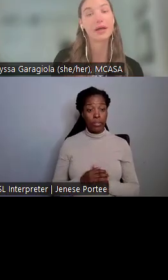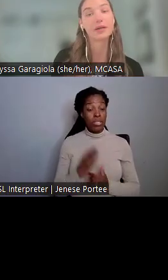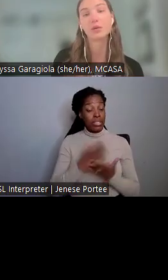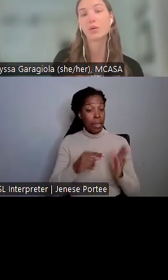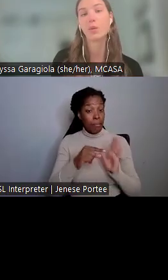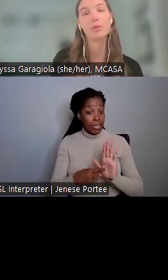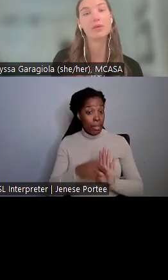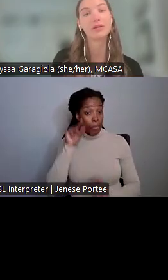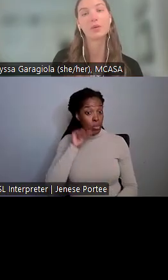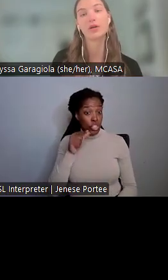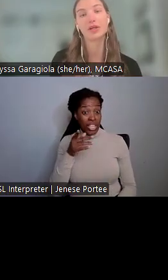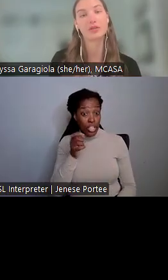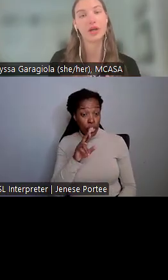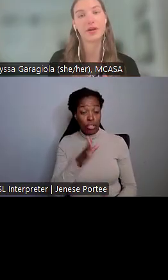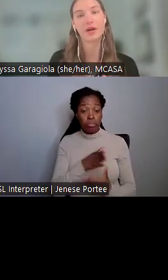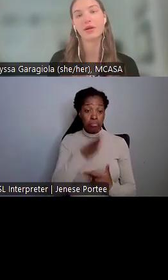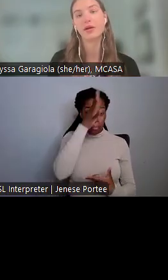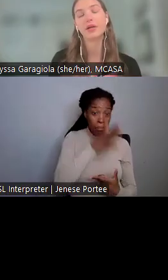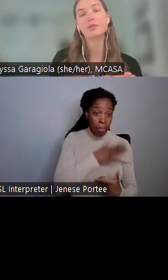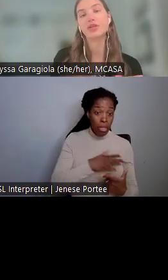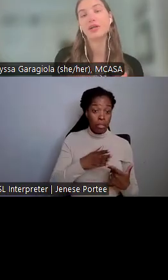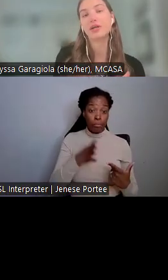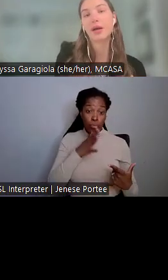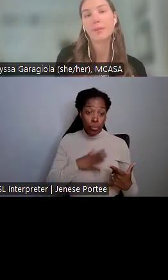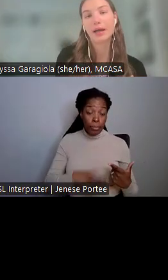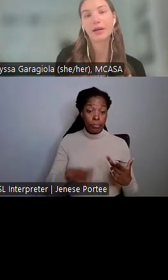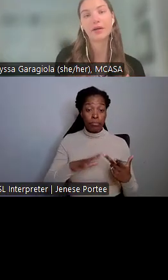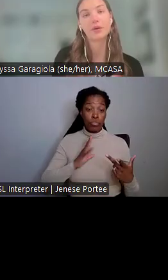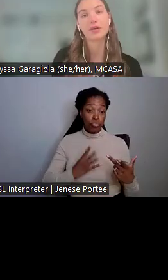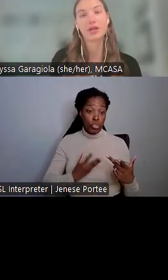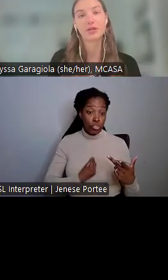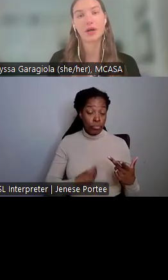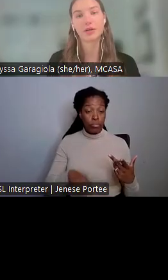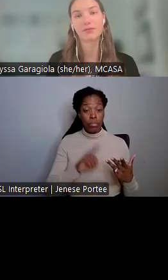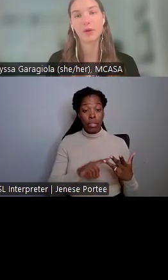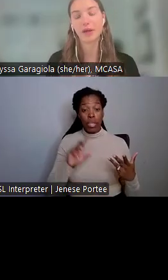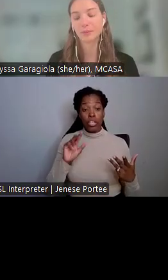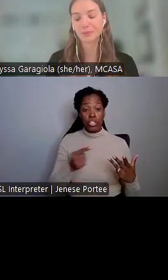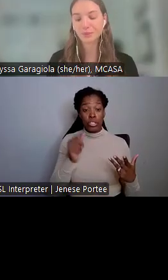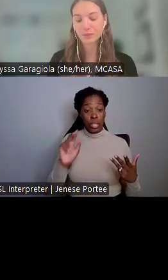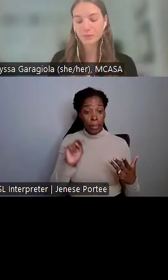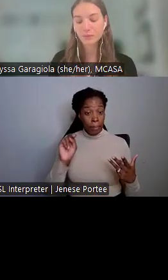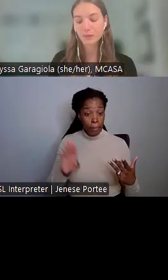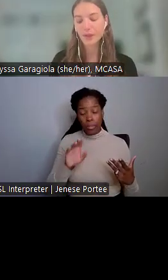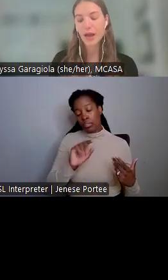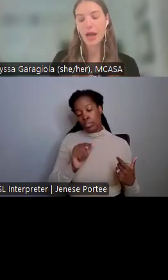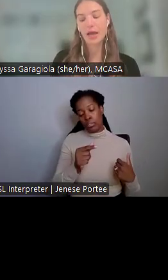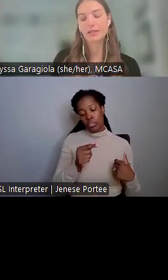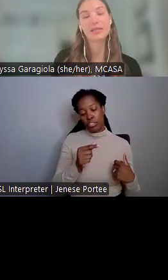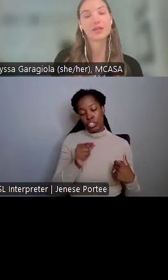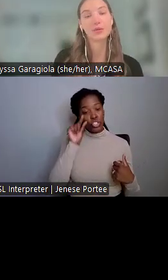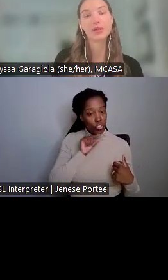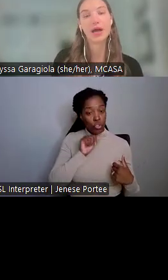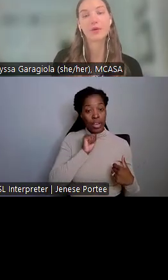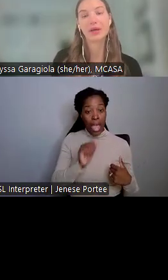a man or woman or transgender. It could be gender non-binary or gender non-conforming.